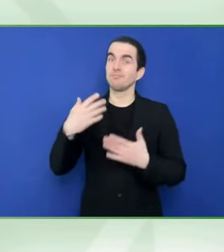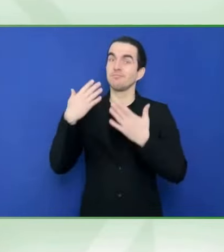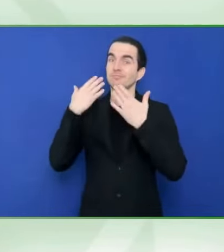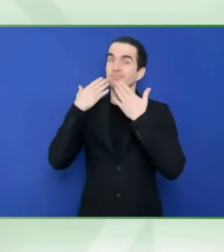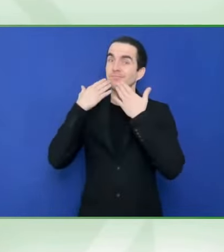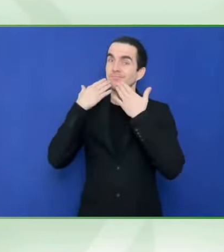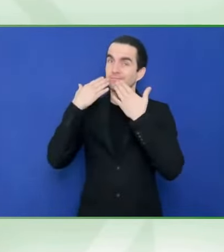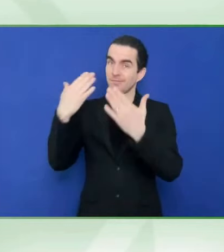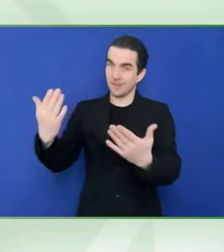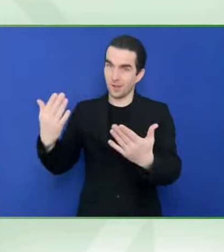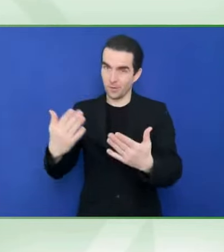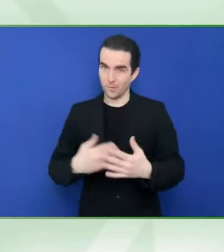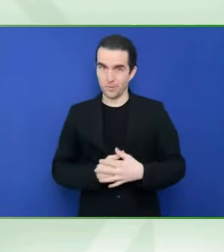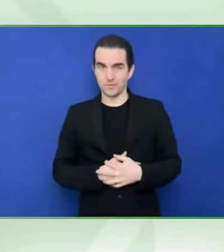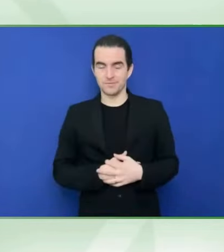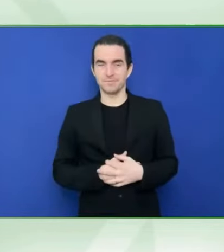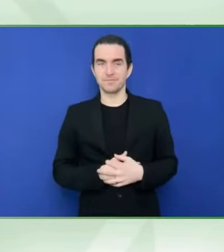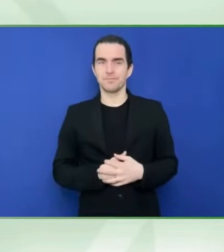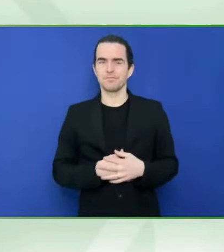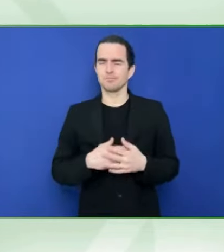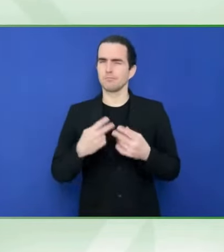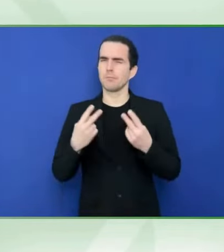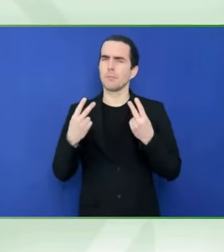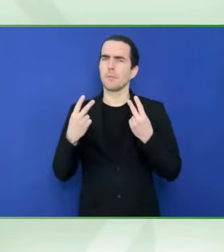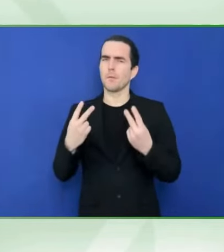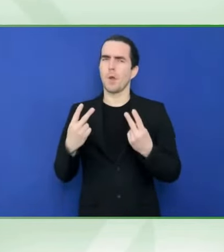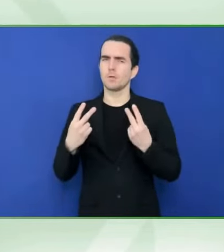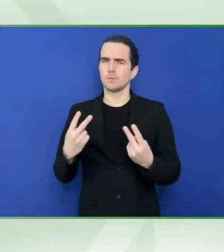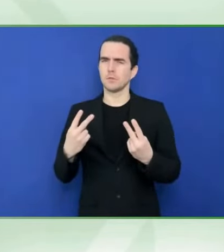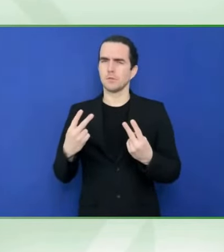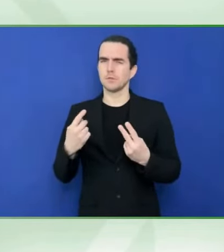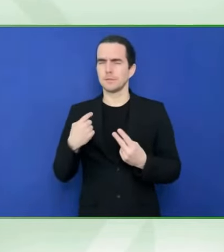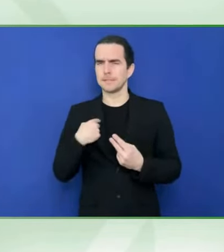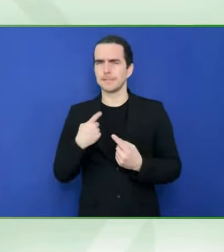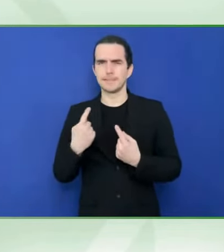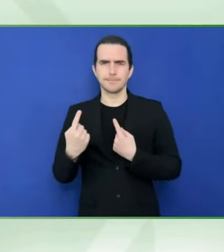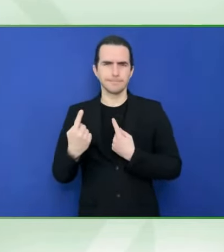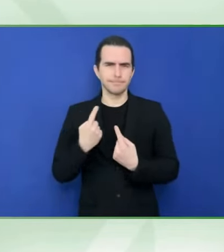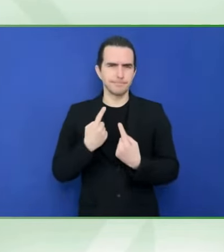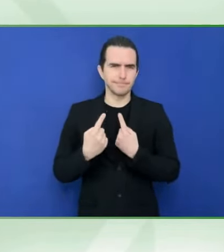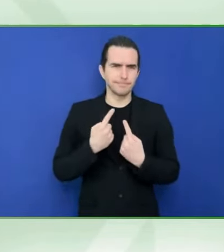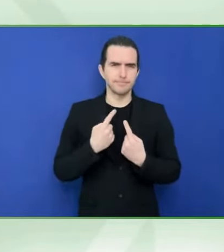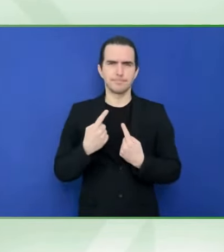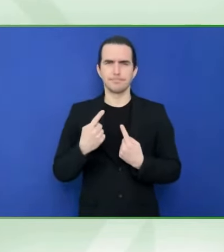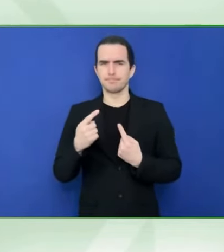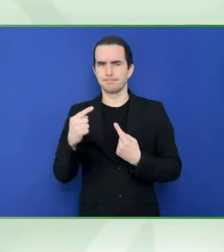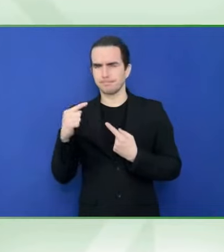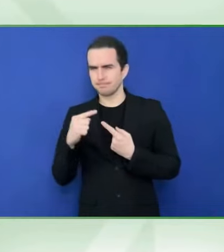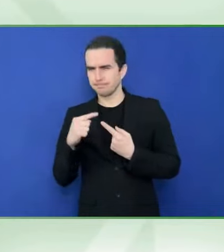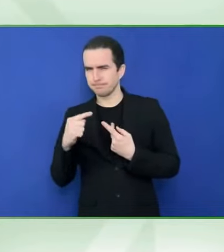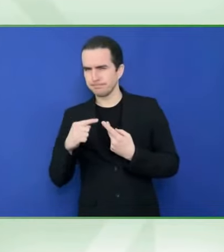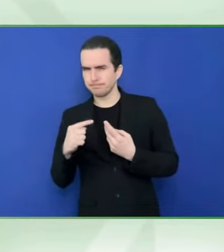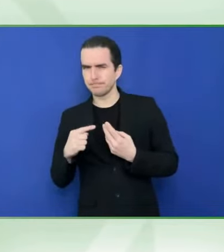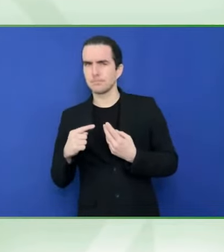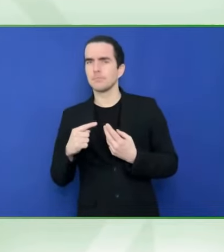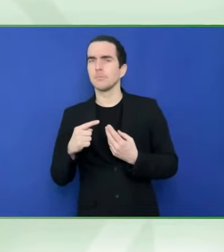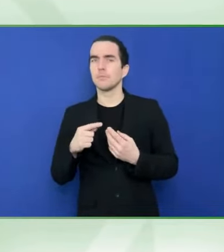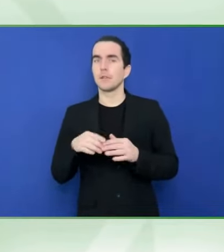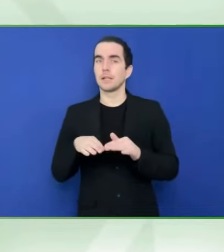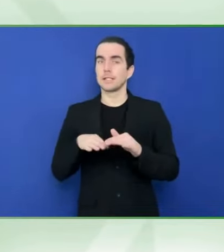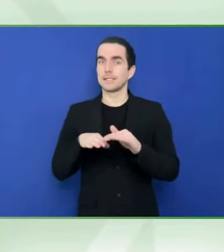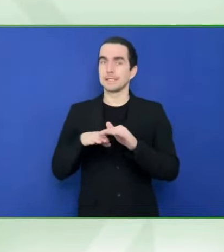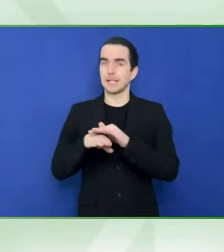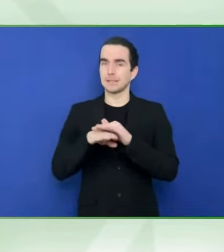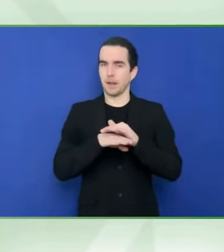of inaccessibility, and the work that you're doing to advocate for that is really important. Over to you, Susan. Thank you. Yes,